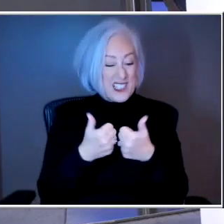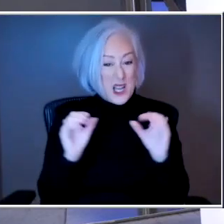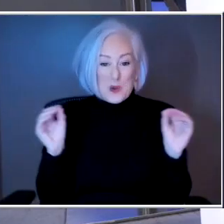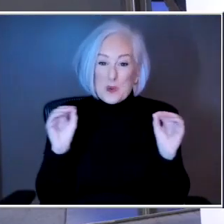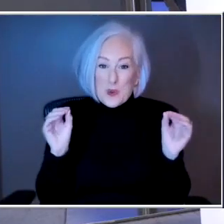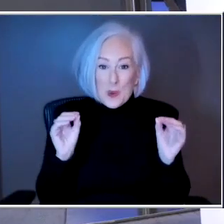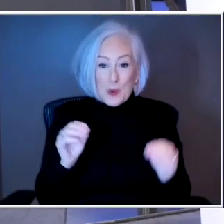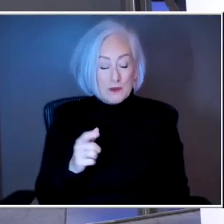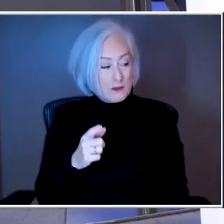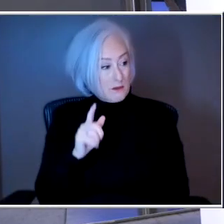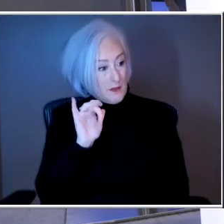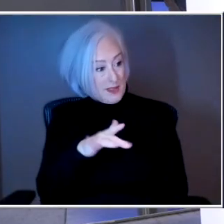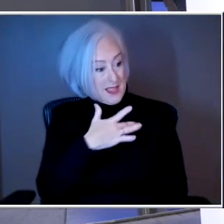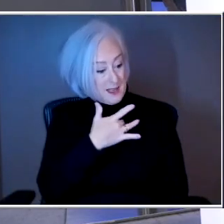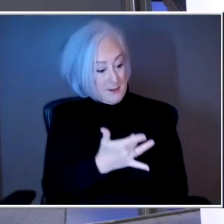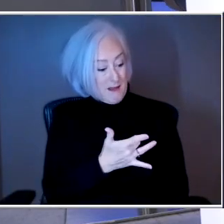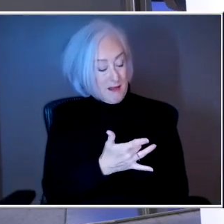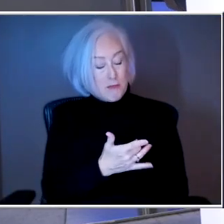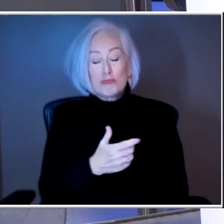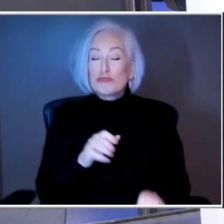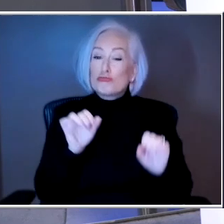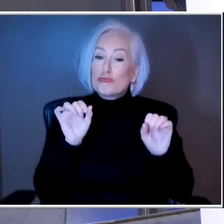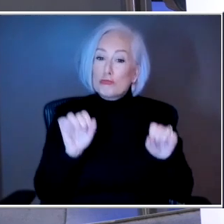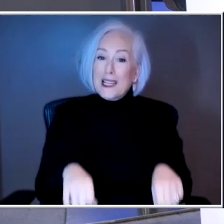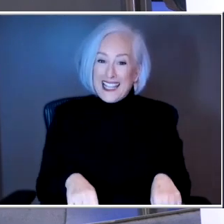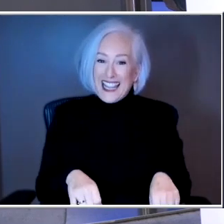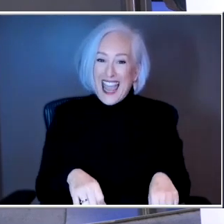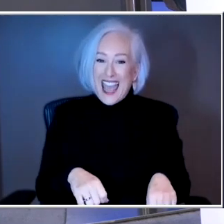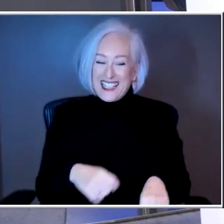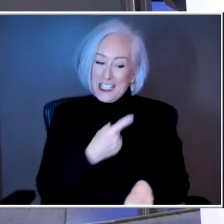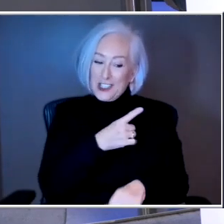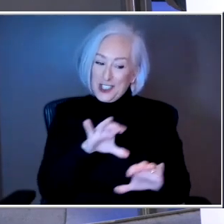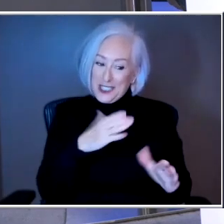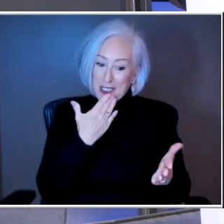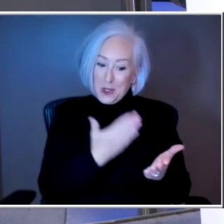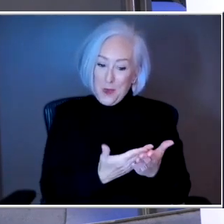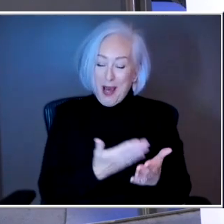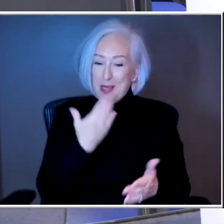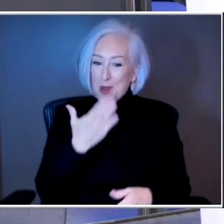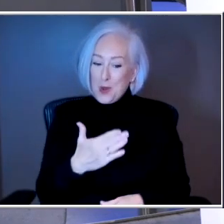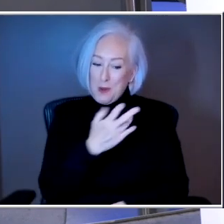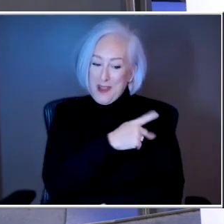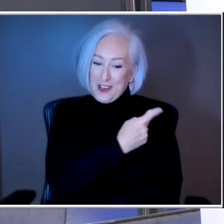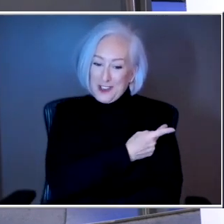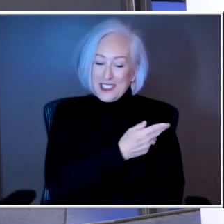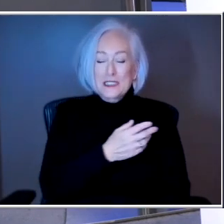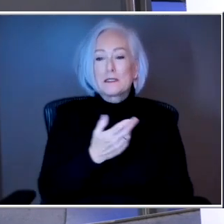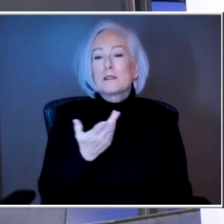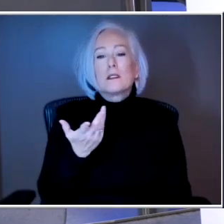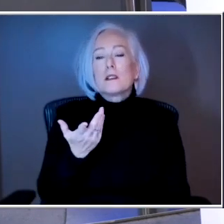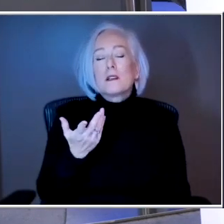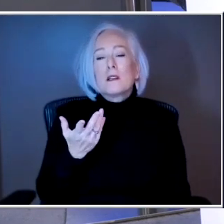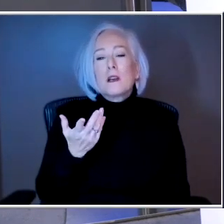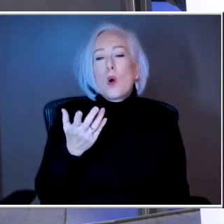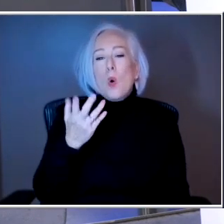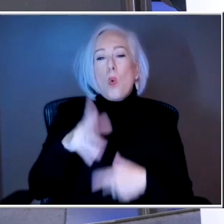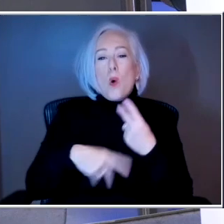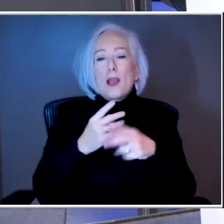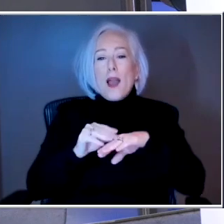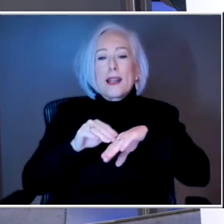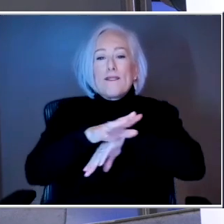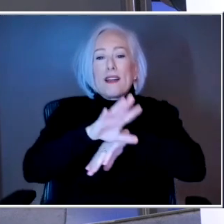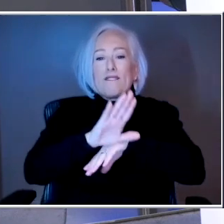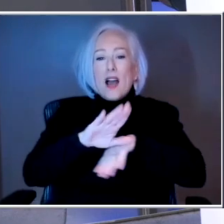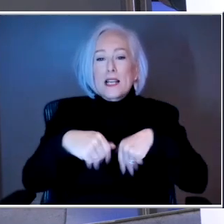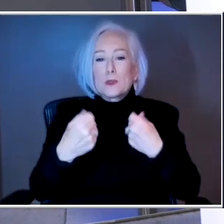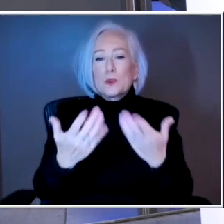typical? It can be. Can She be. did very well. So she yeah. was a good patient. Yes. But what kind of advice do you give patients when they're going Yeah.